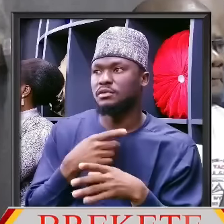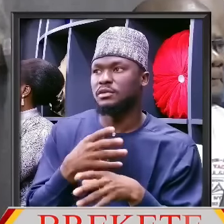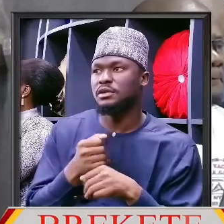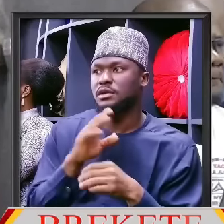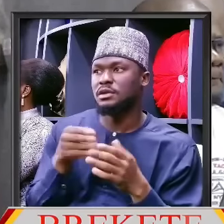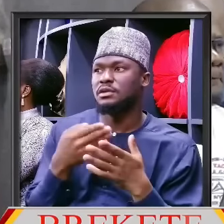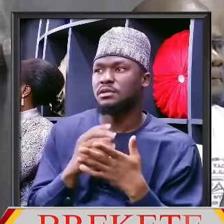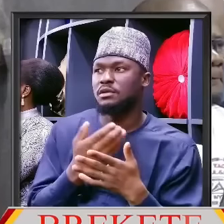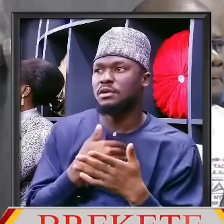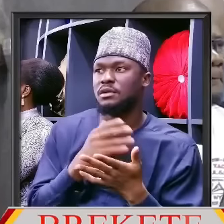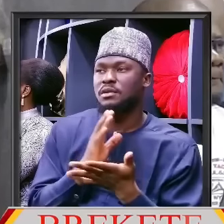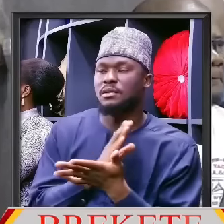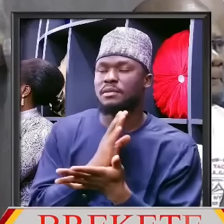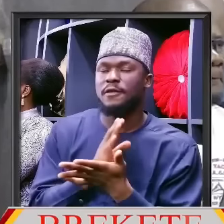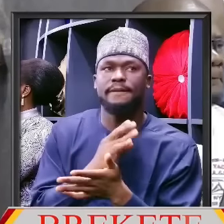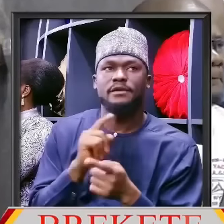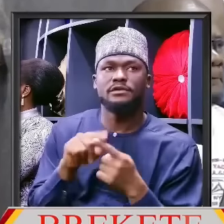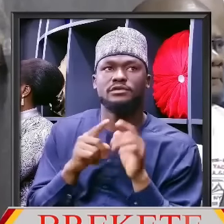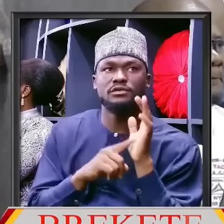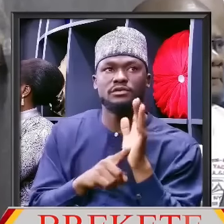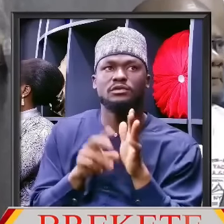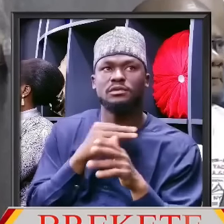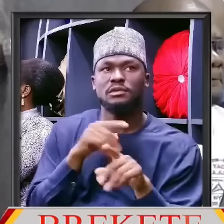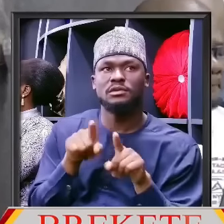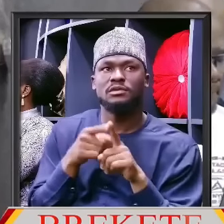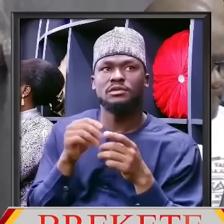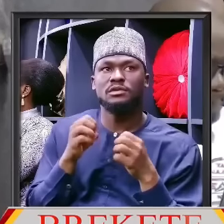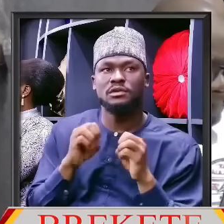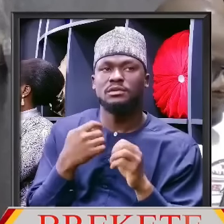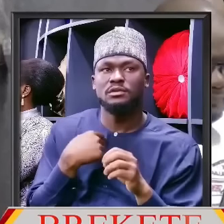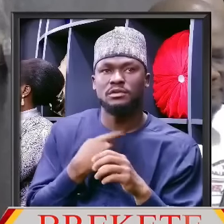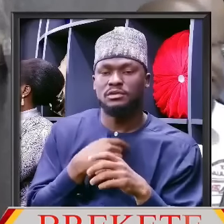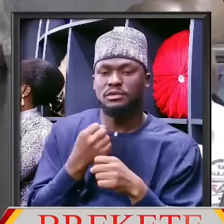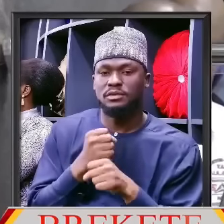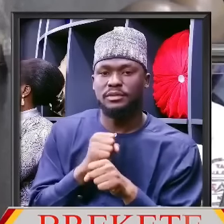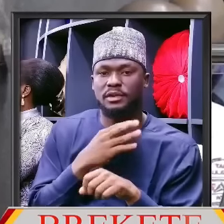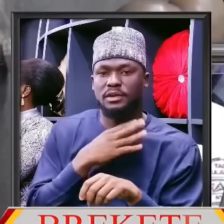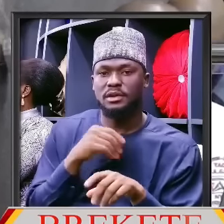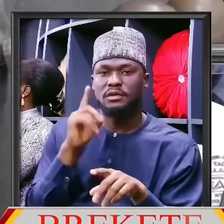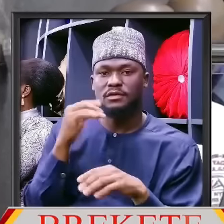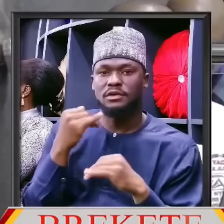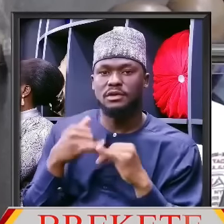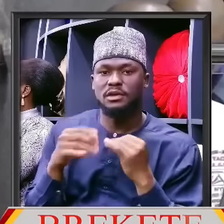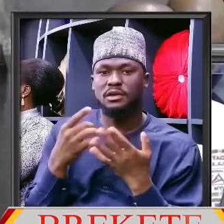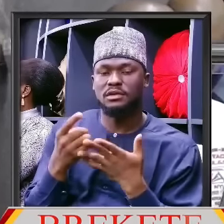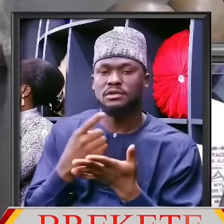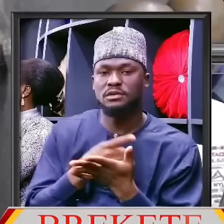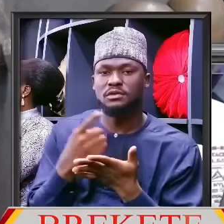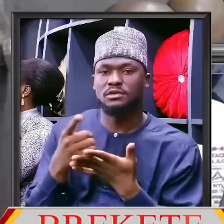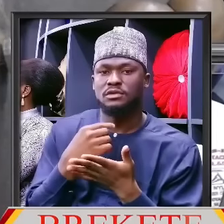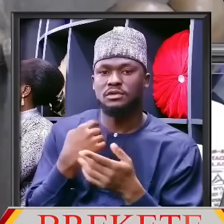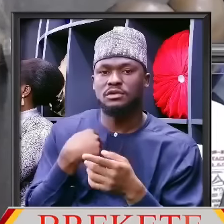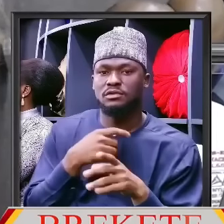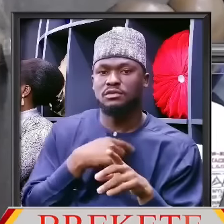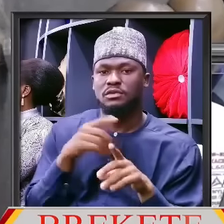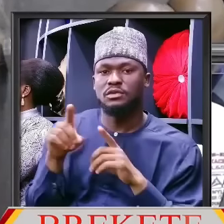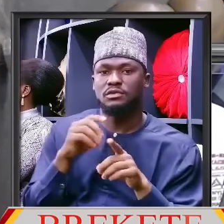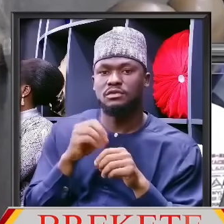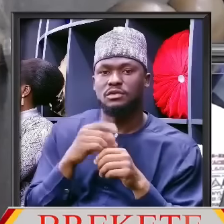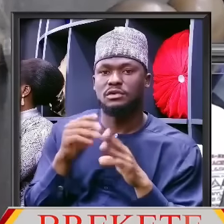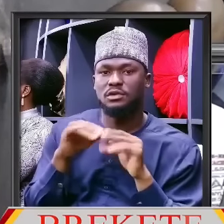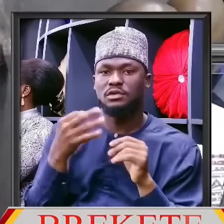we say we will show them the effort what we make as per the last discussion where we hold for the House of Assembly.